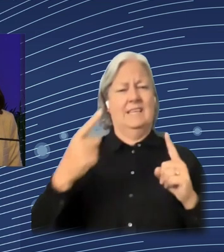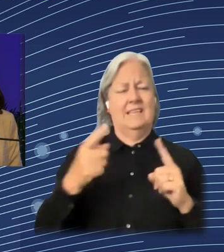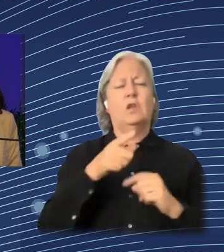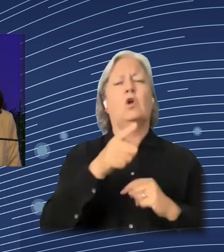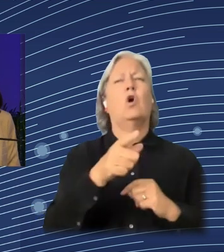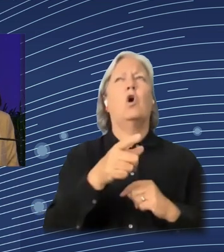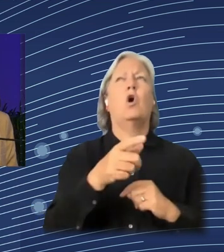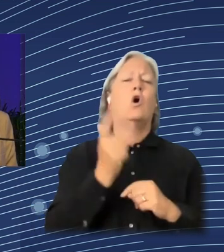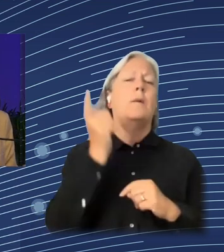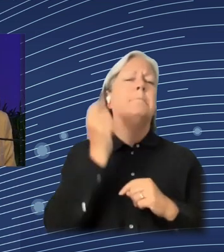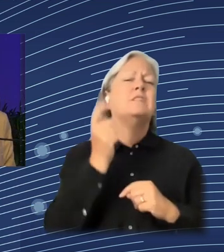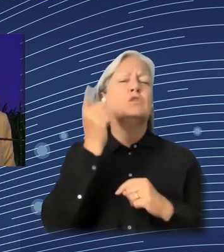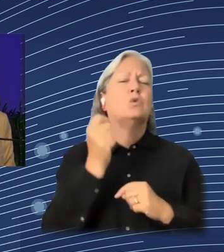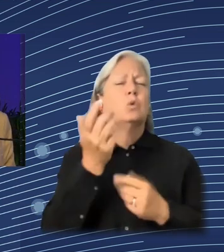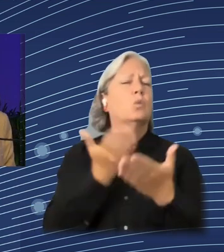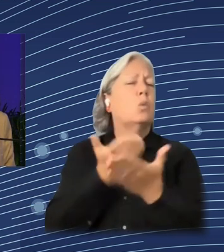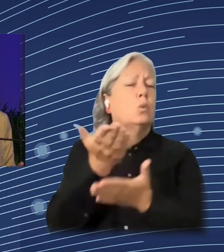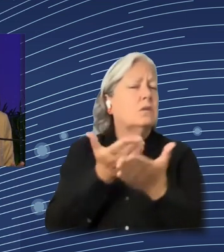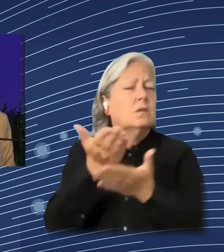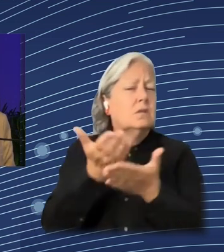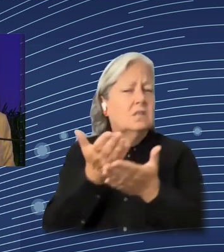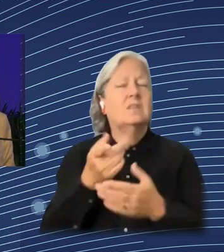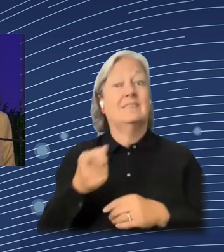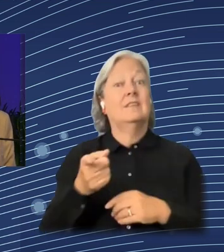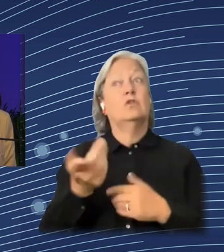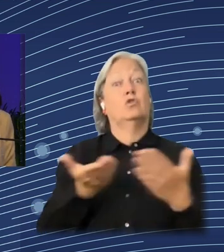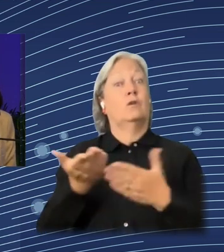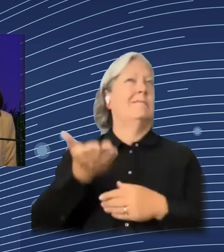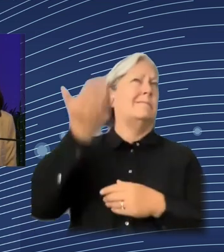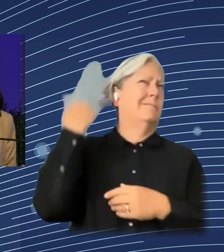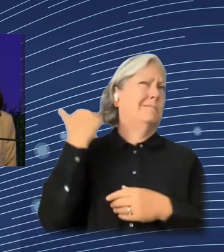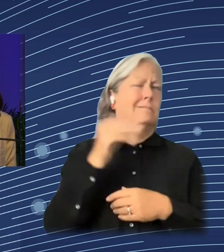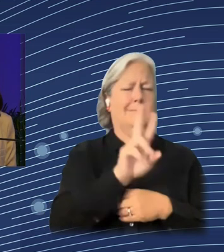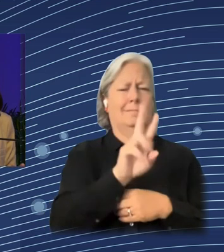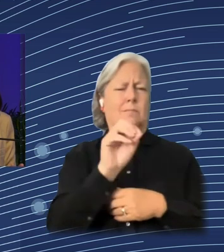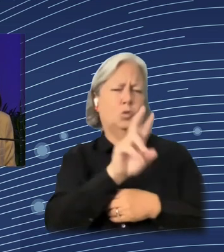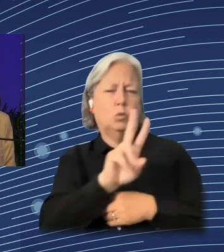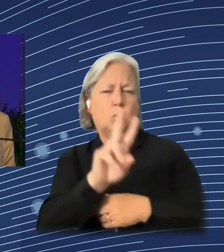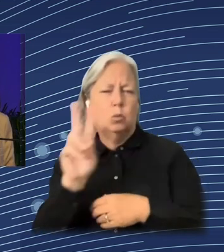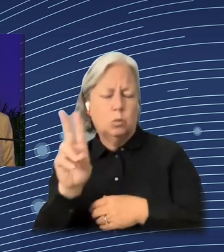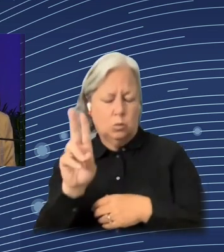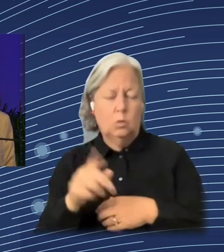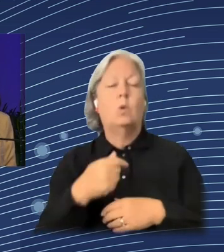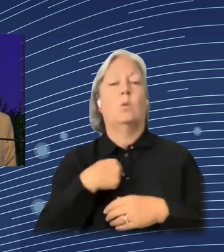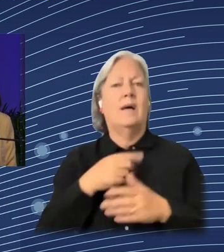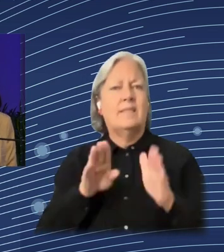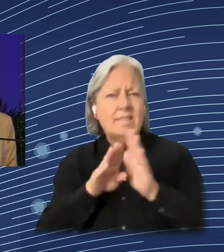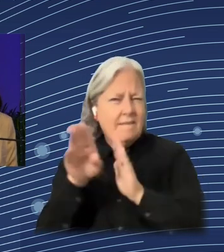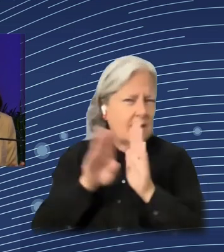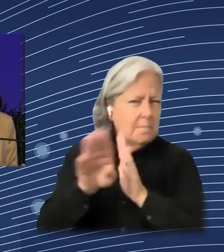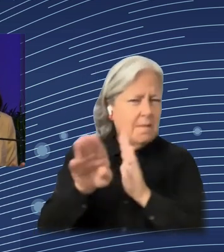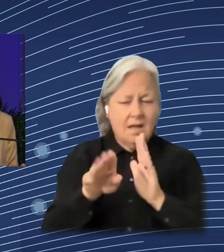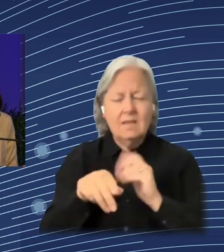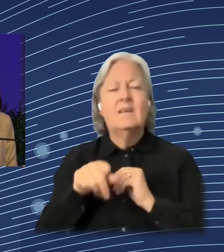a service released in 2022 that we developed thanks to Next